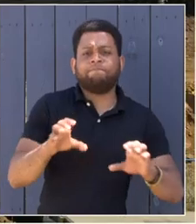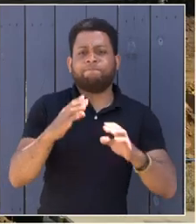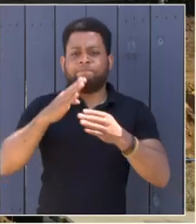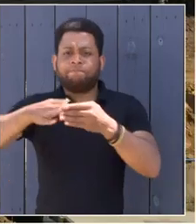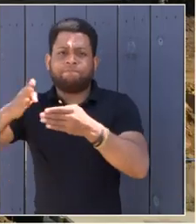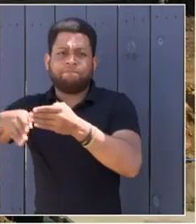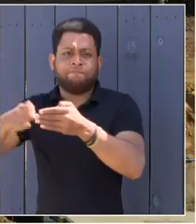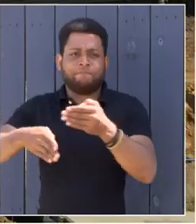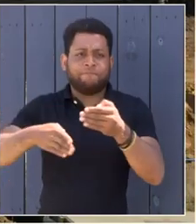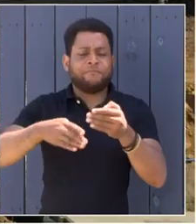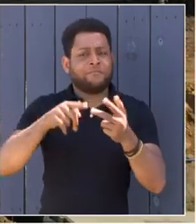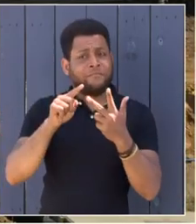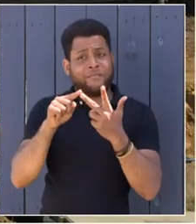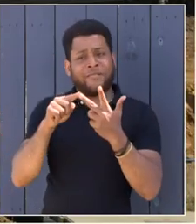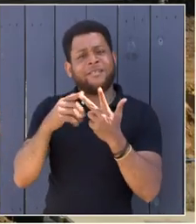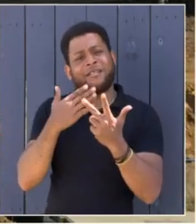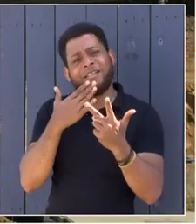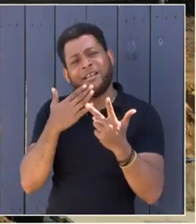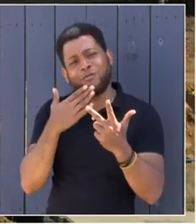for being here.